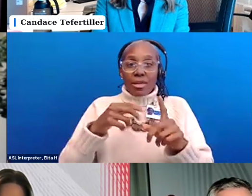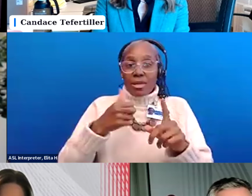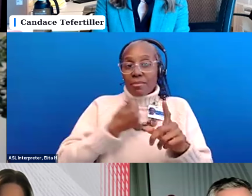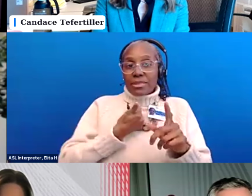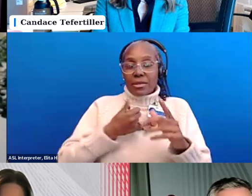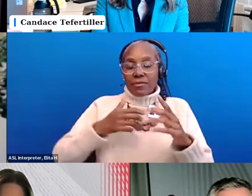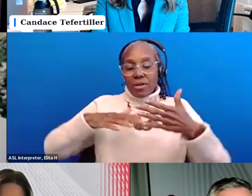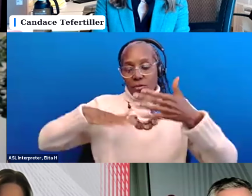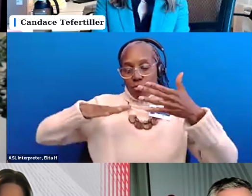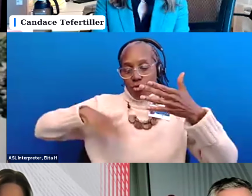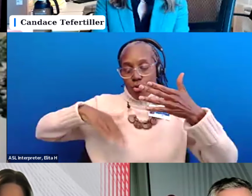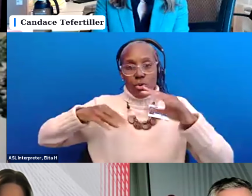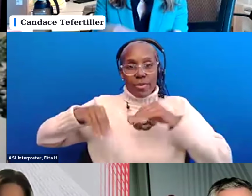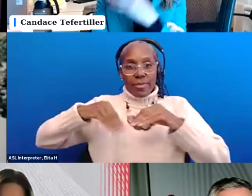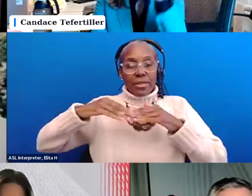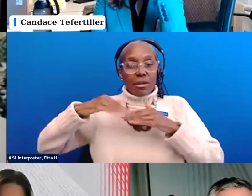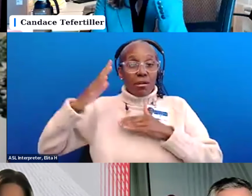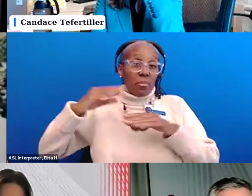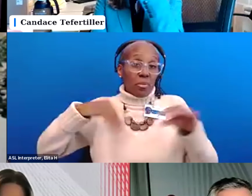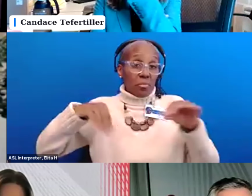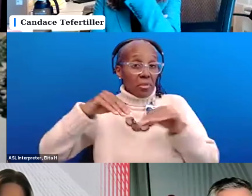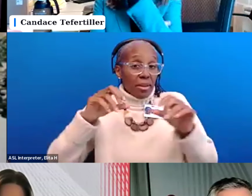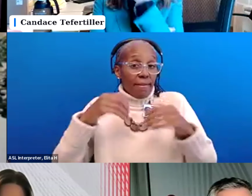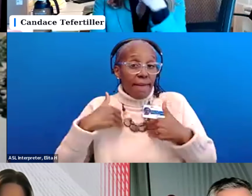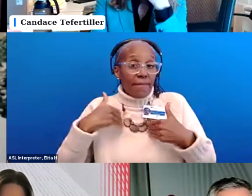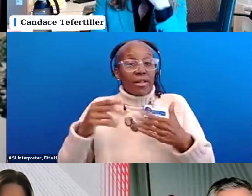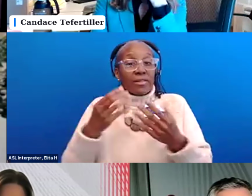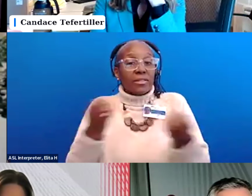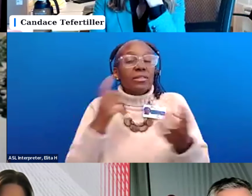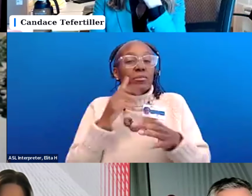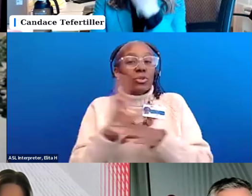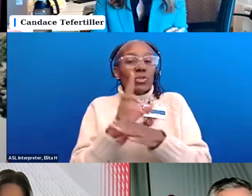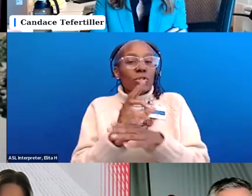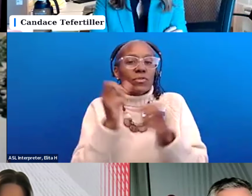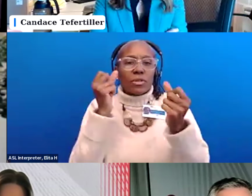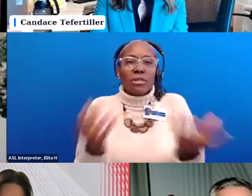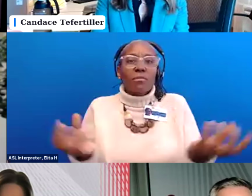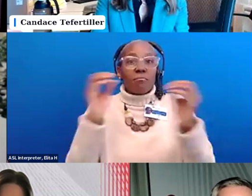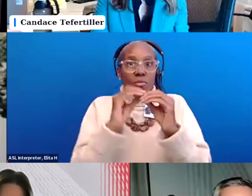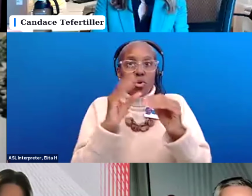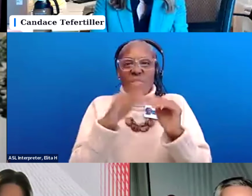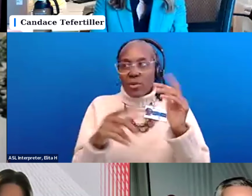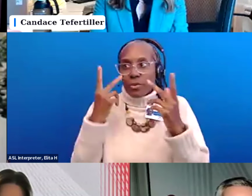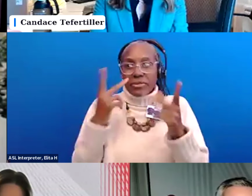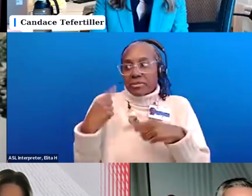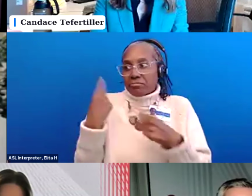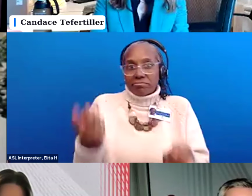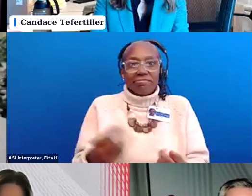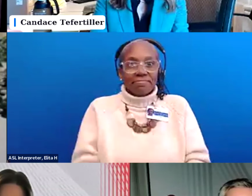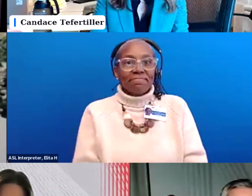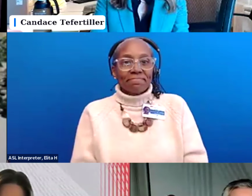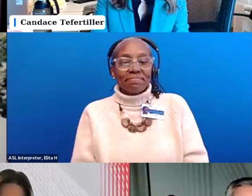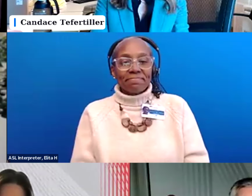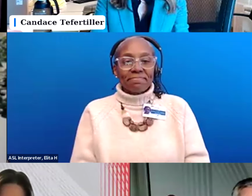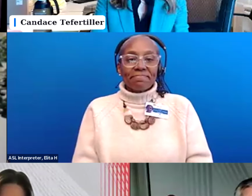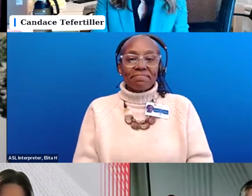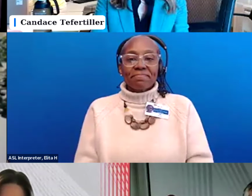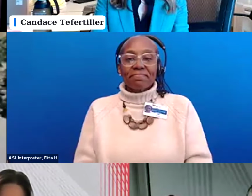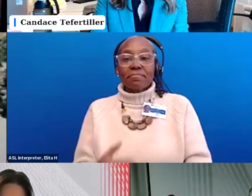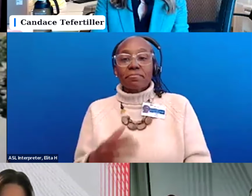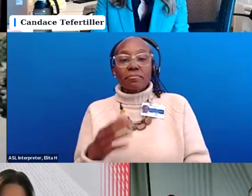have lower mobility and upper mobility. So I know this device could be utilized for so much more than just what we've seen so far. Thank